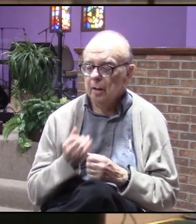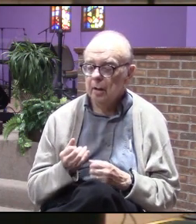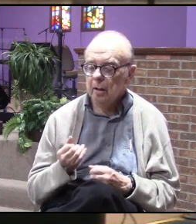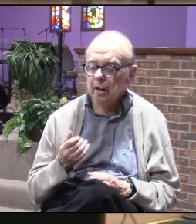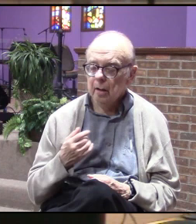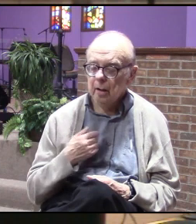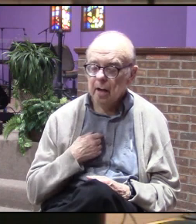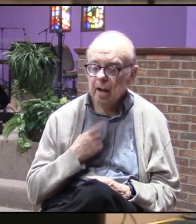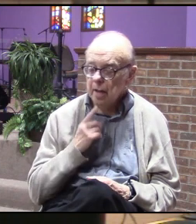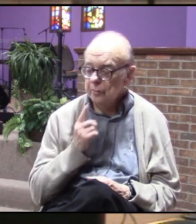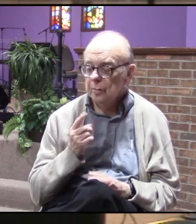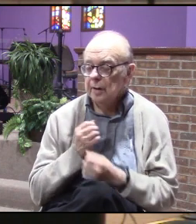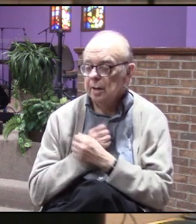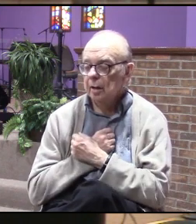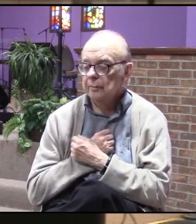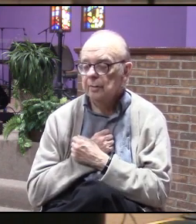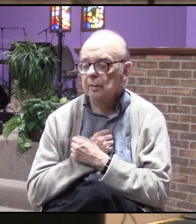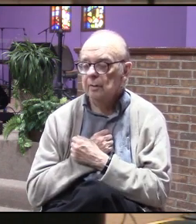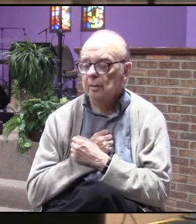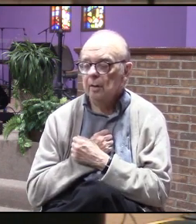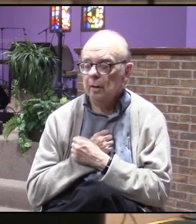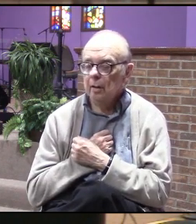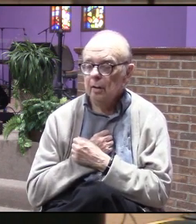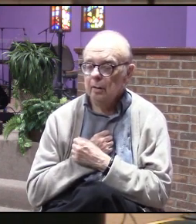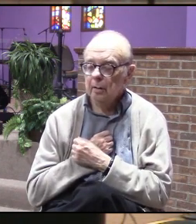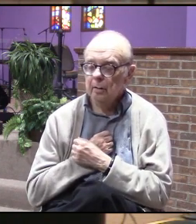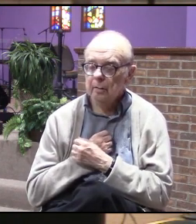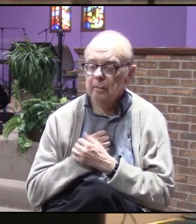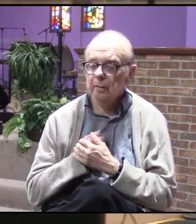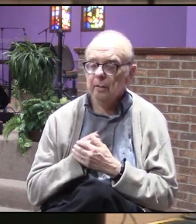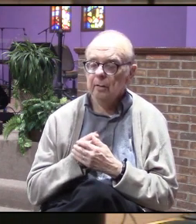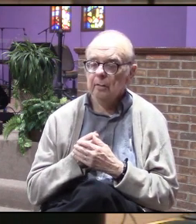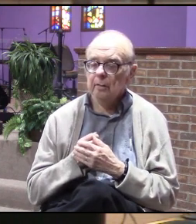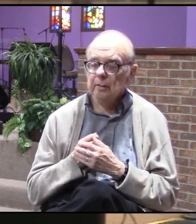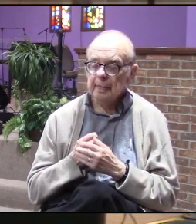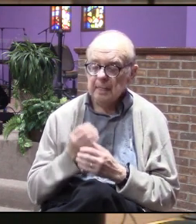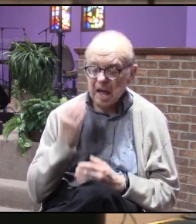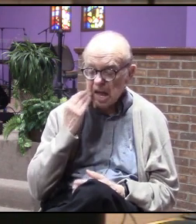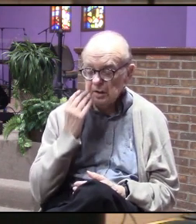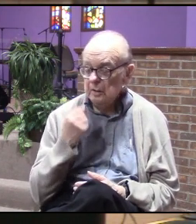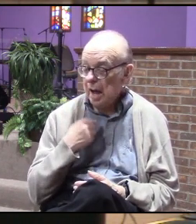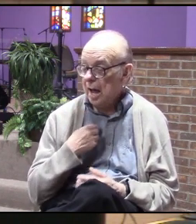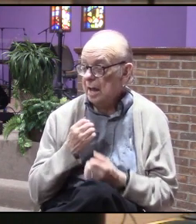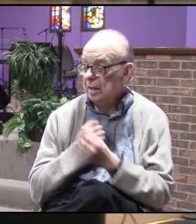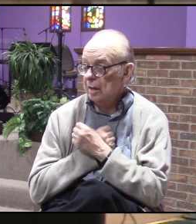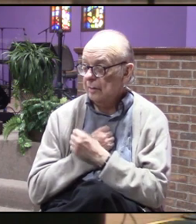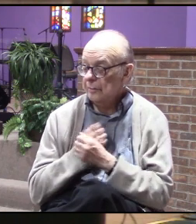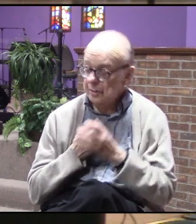Because I am loved, I knew I loved him.